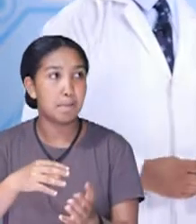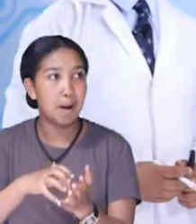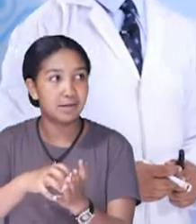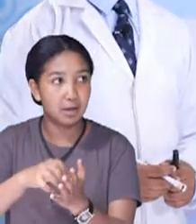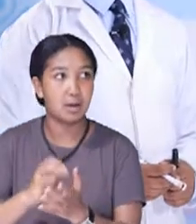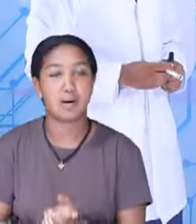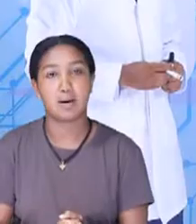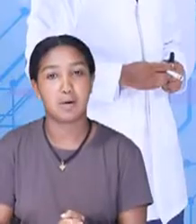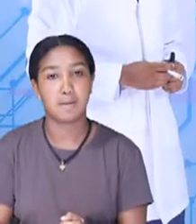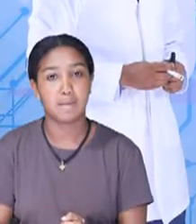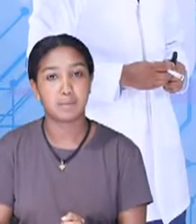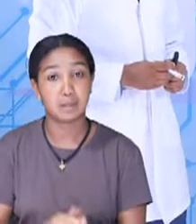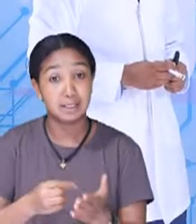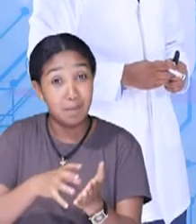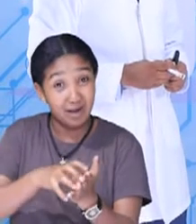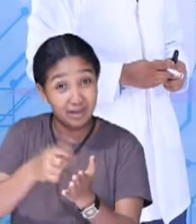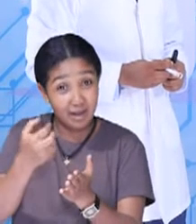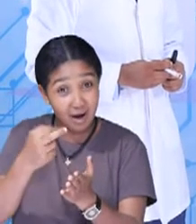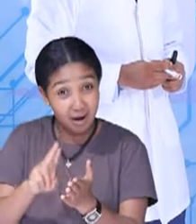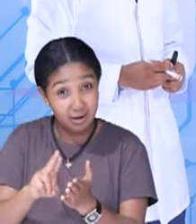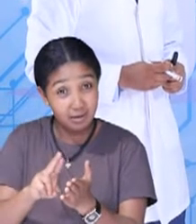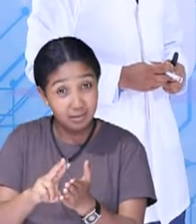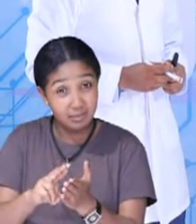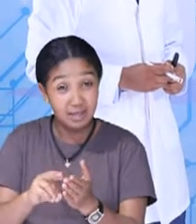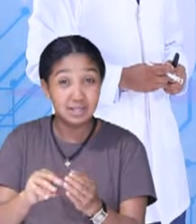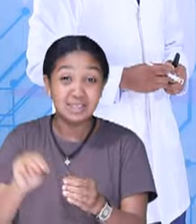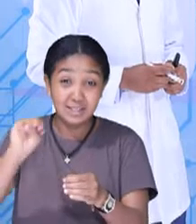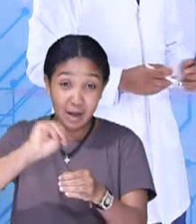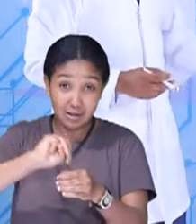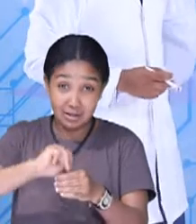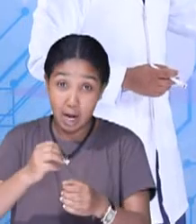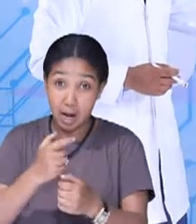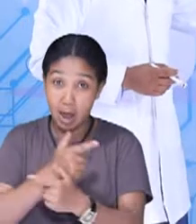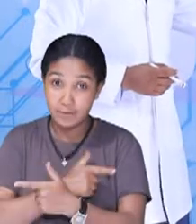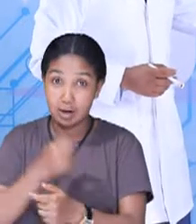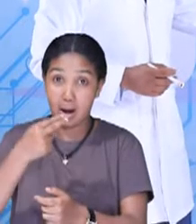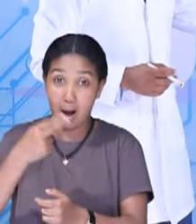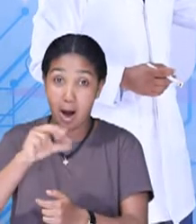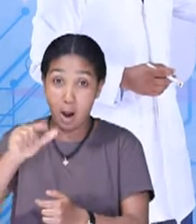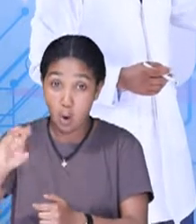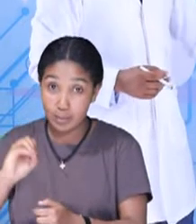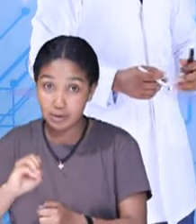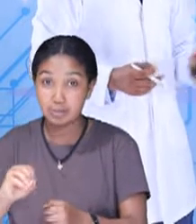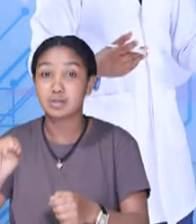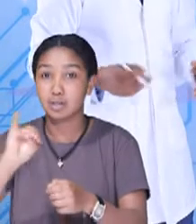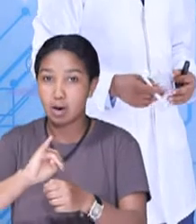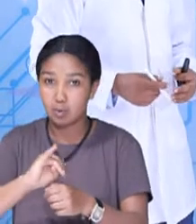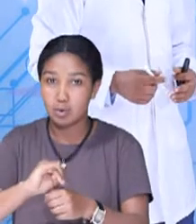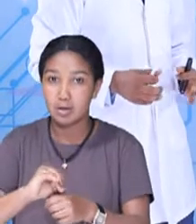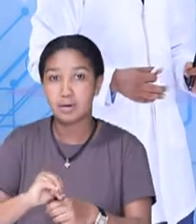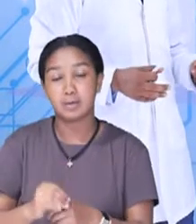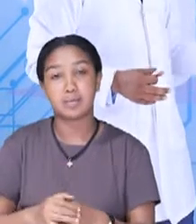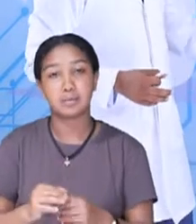bacteria. These bacteria are salt-loving bacteria. Halo means indicates for salt, and philic,